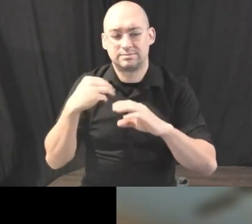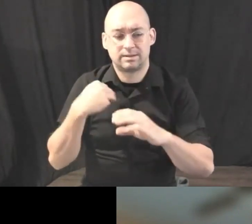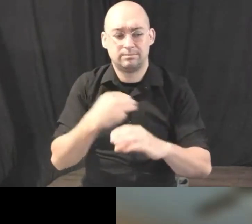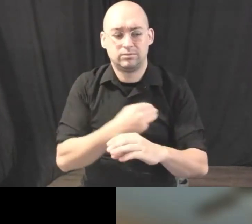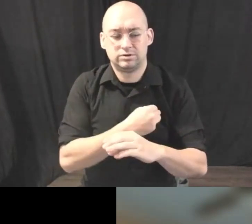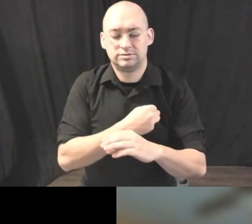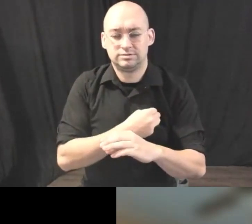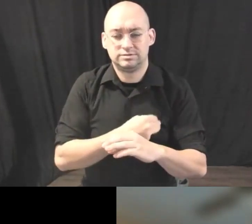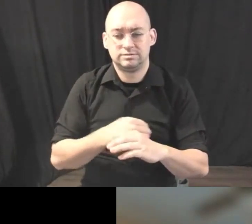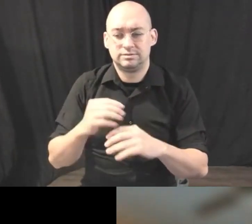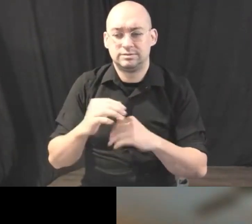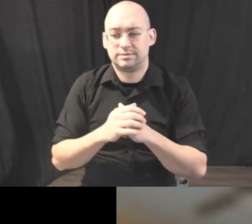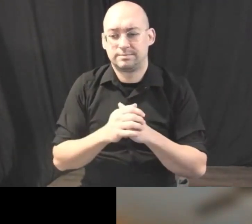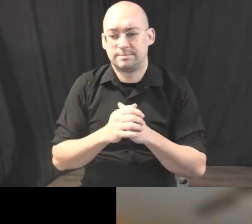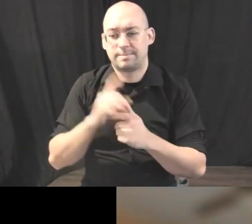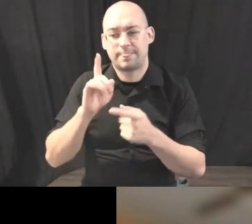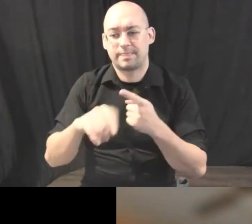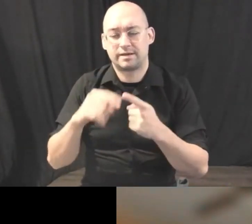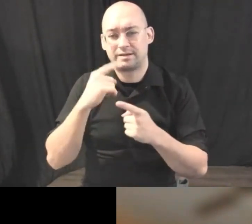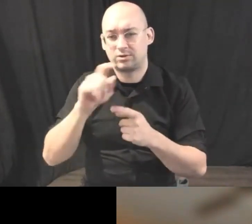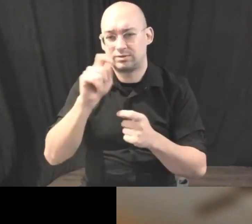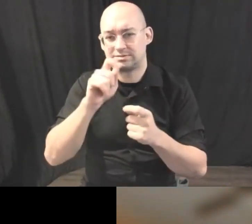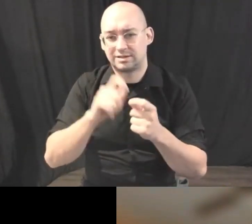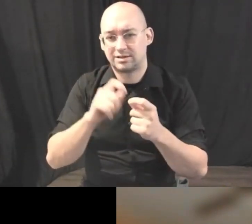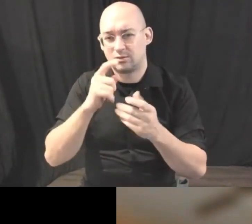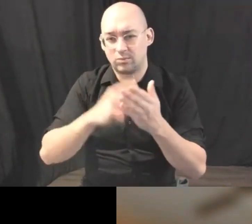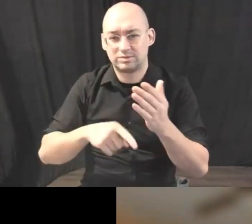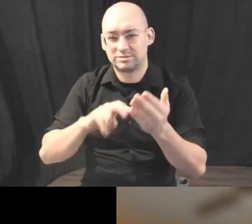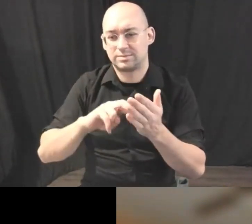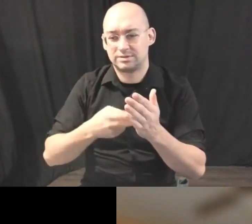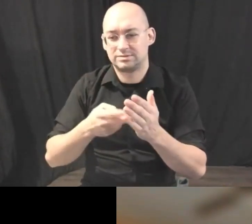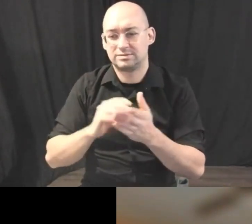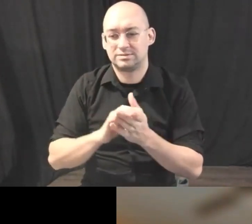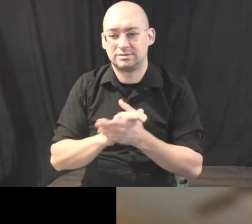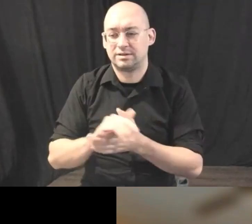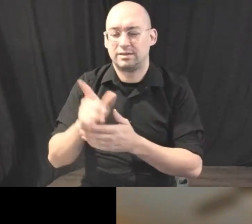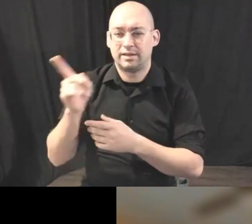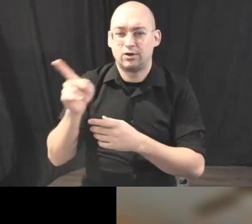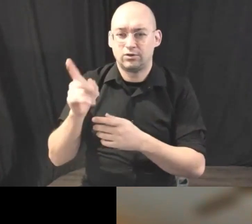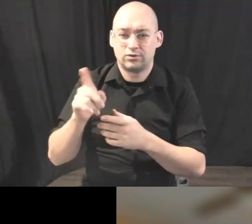of grace, and I can't tell you exactly what that stands for. Look it up. Services. There you go. Honest on my